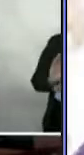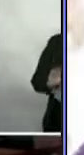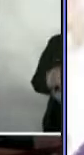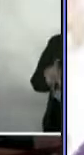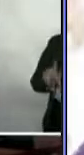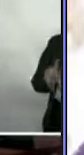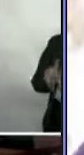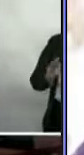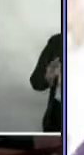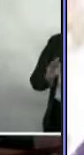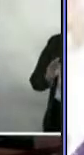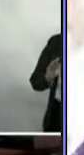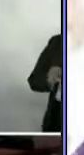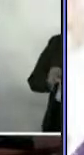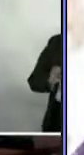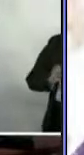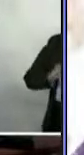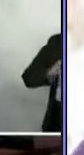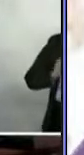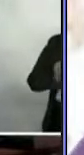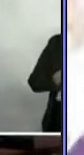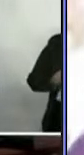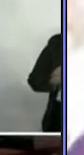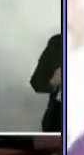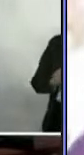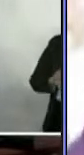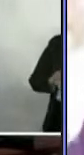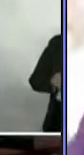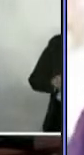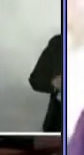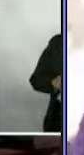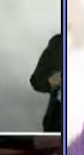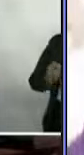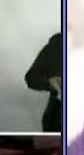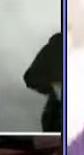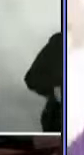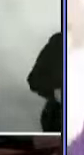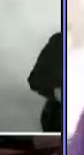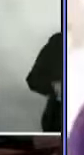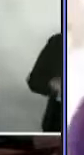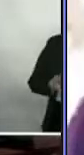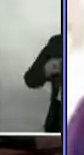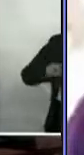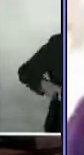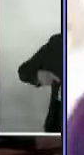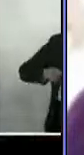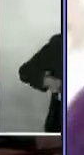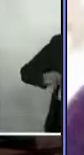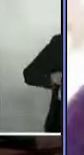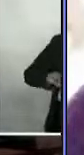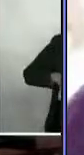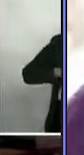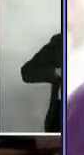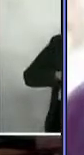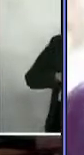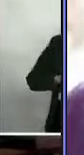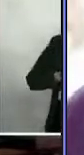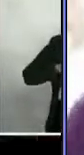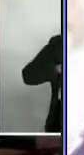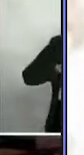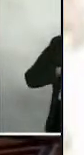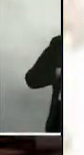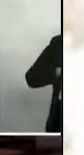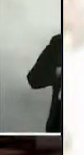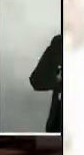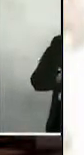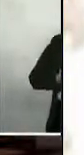for tracking, monitoring, and accountability. With these remarks, the MF supports the Scopa report. Thank